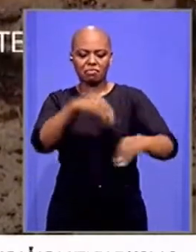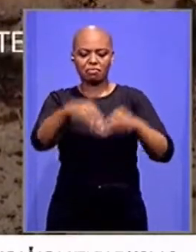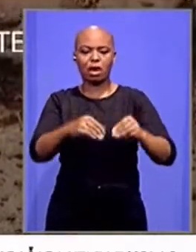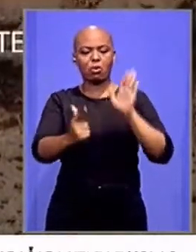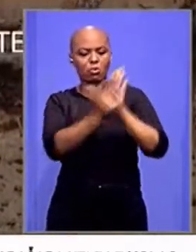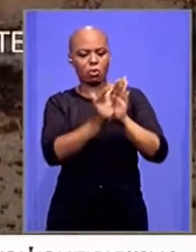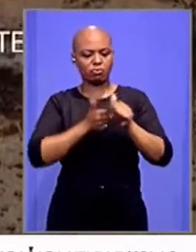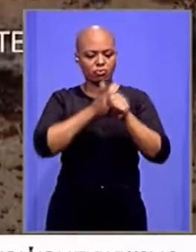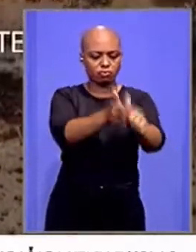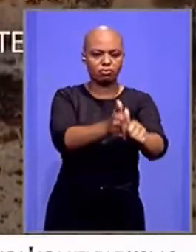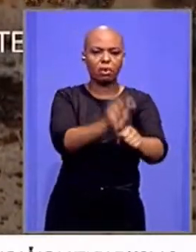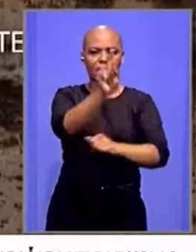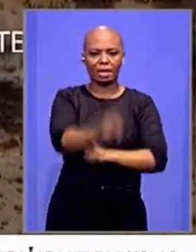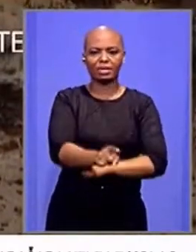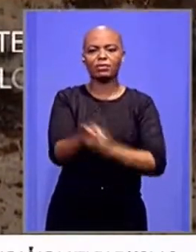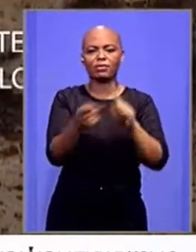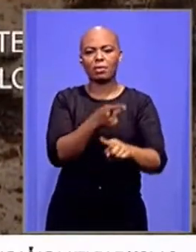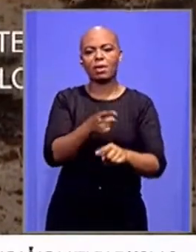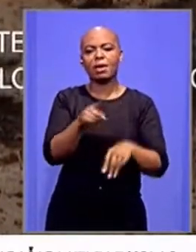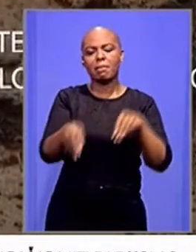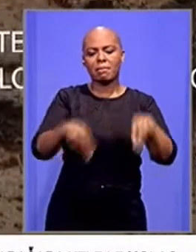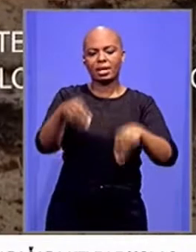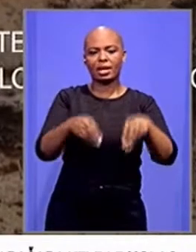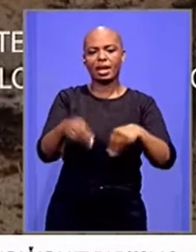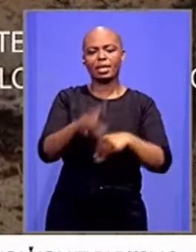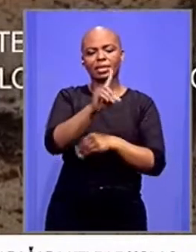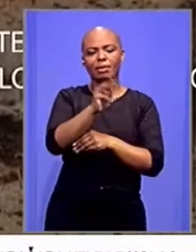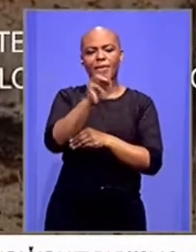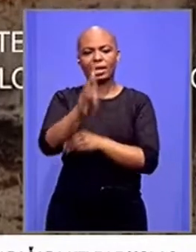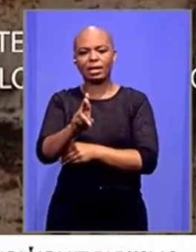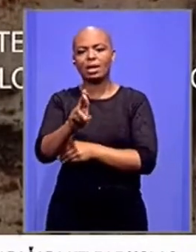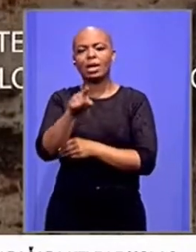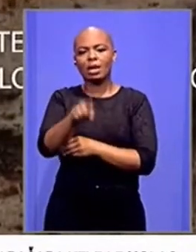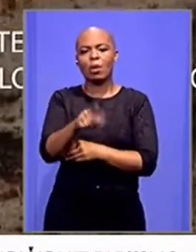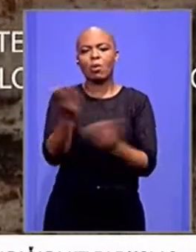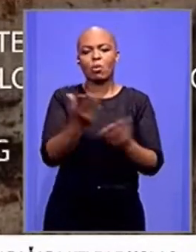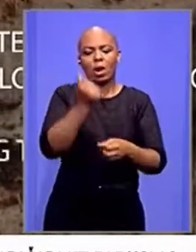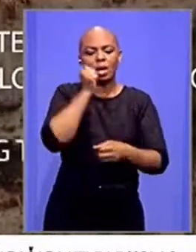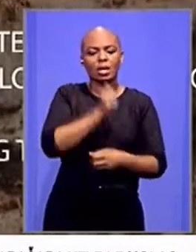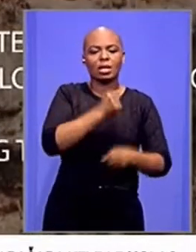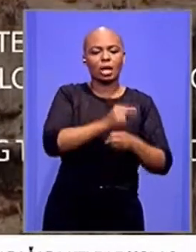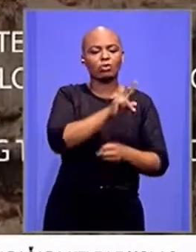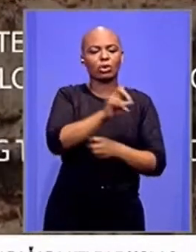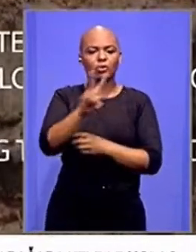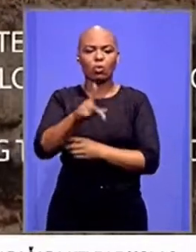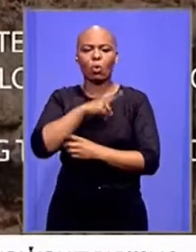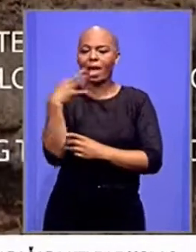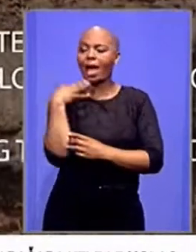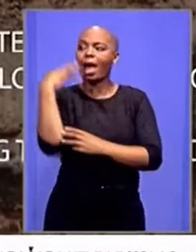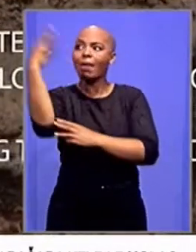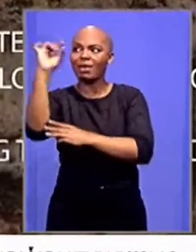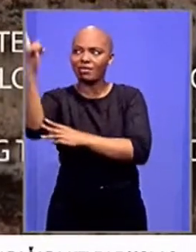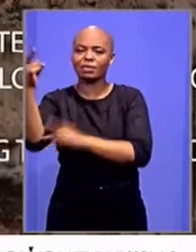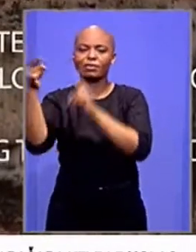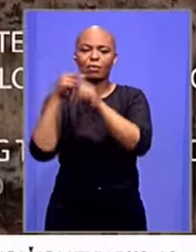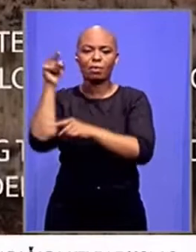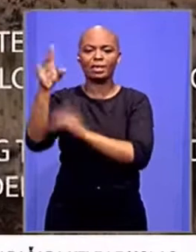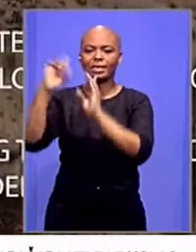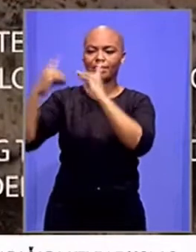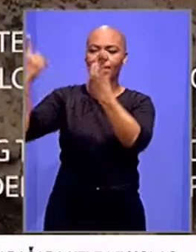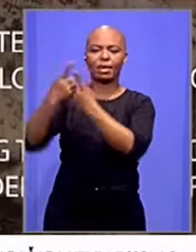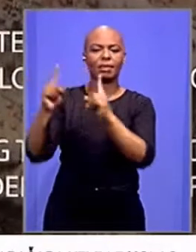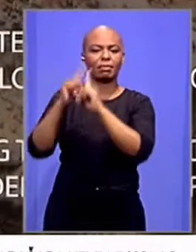wa tlhabololo ya tiriso ya diminerale wa 2002 o gwetlhang mongwe le mongwe go dira kopo pele kwa lefapheng. Fela ba le